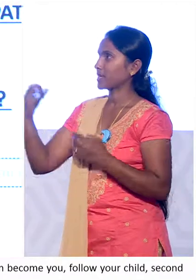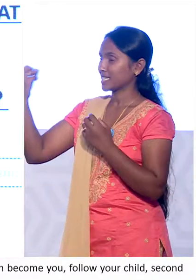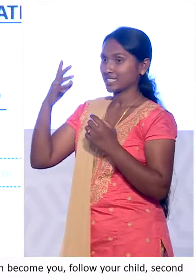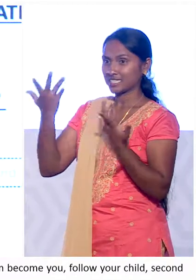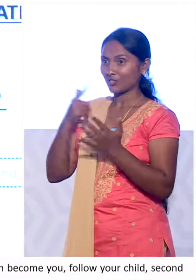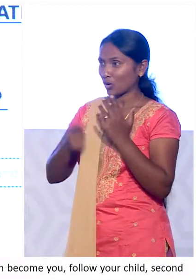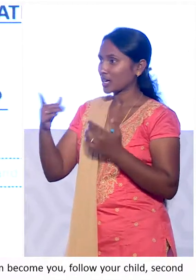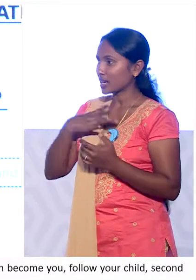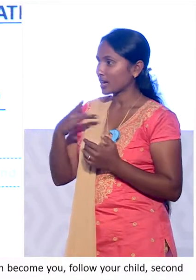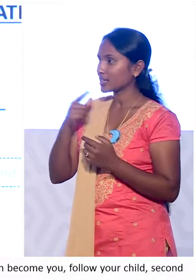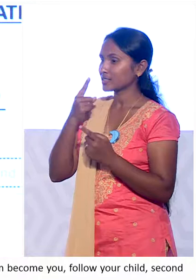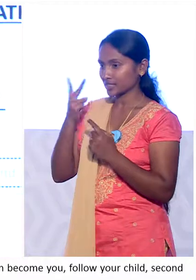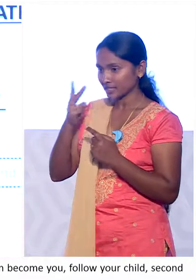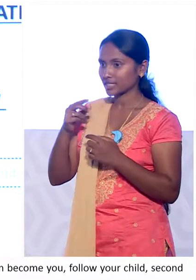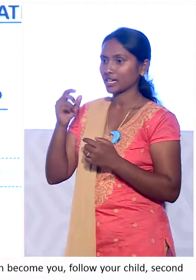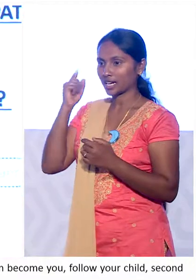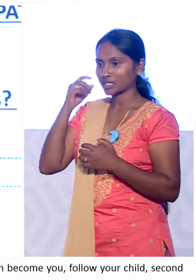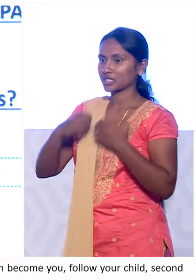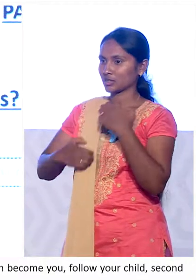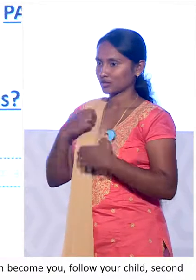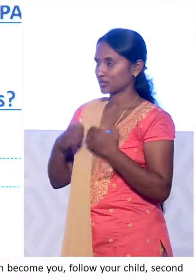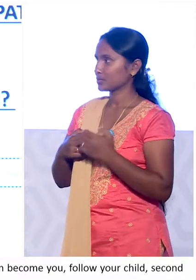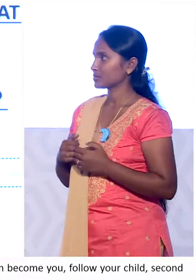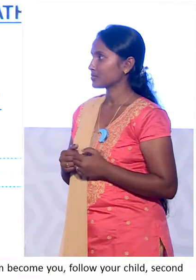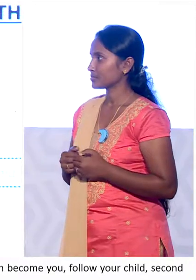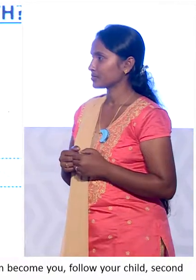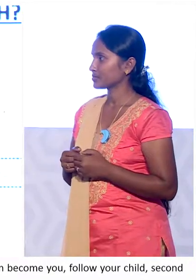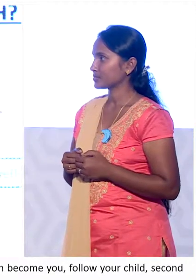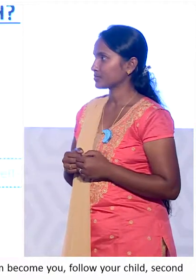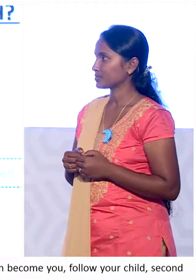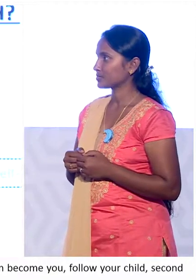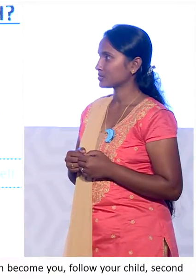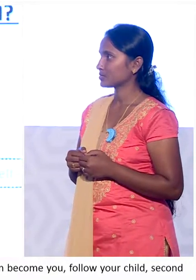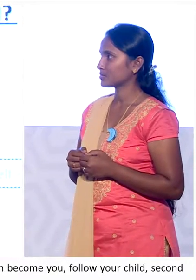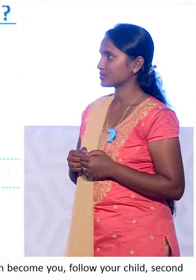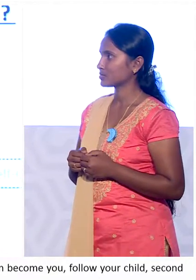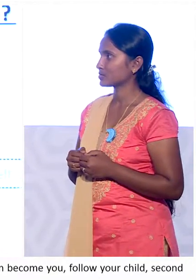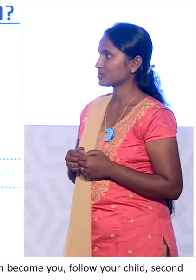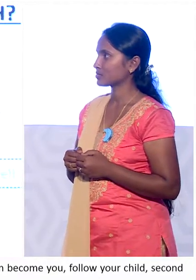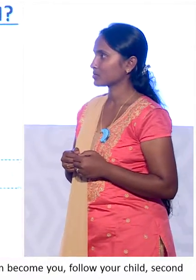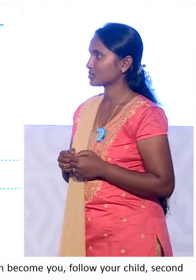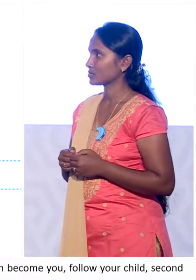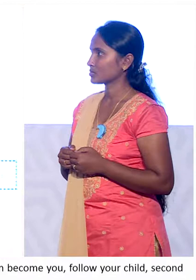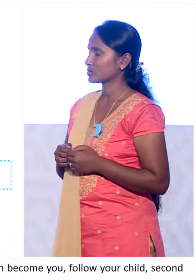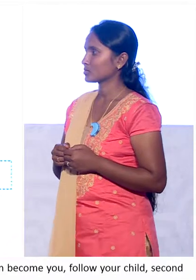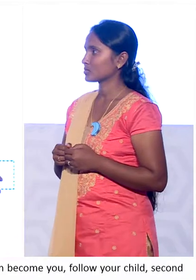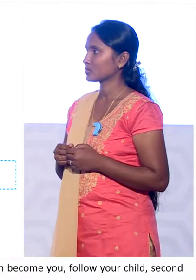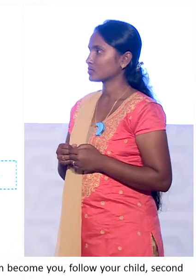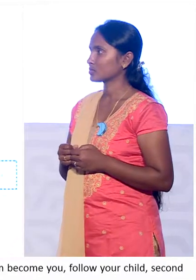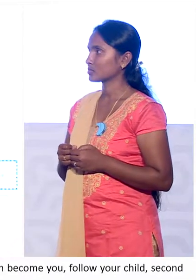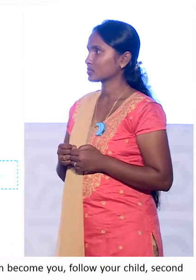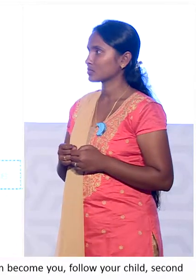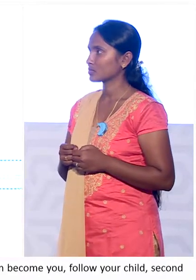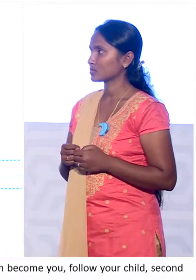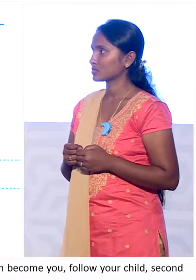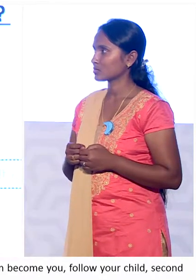those lights, and the things that put him at peace will be generally nature. So try to do your stuff outside in